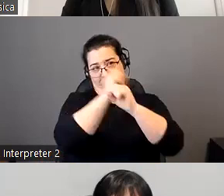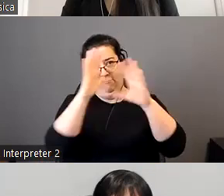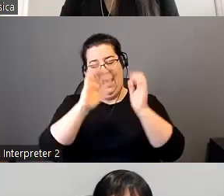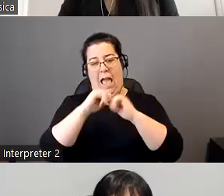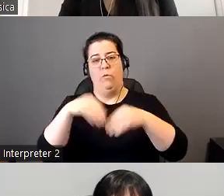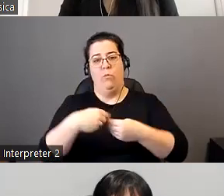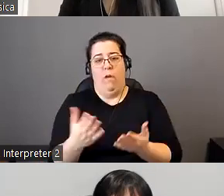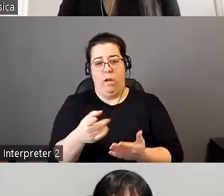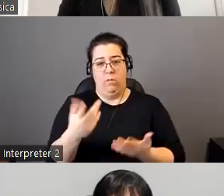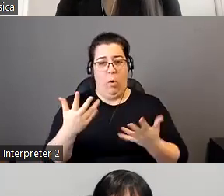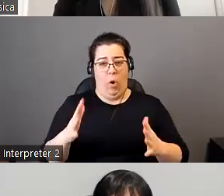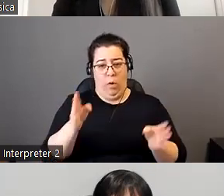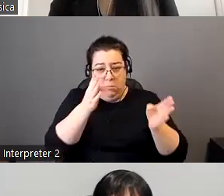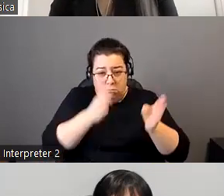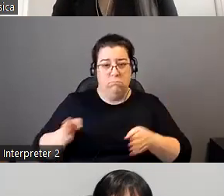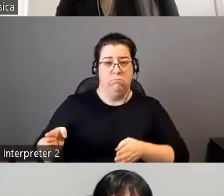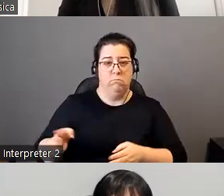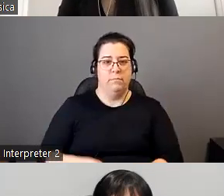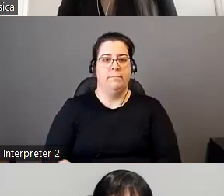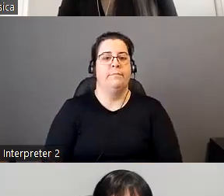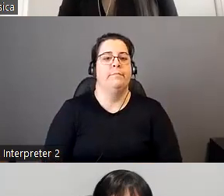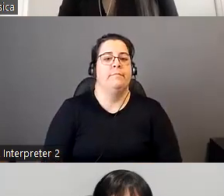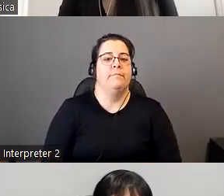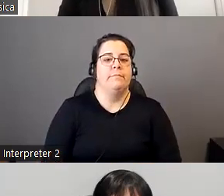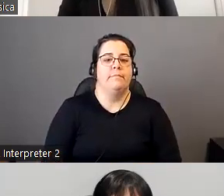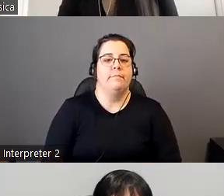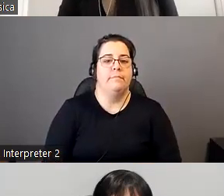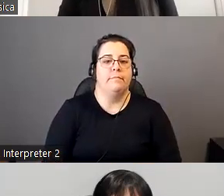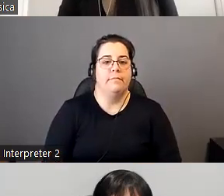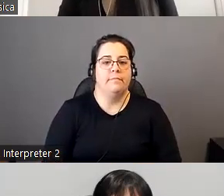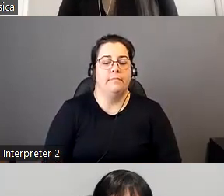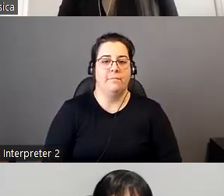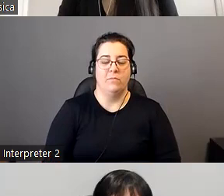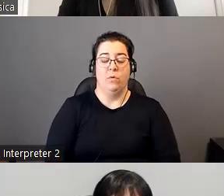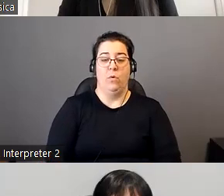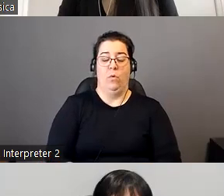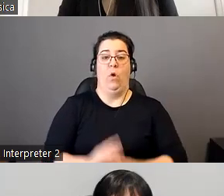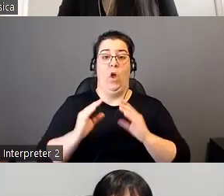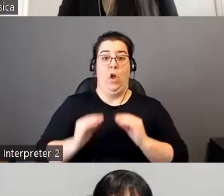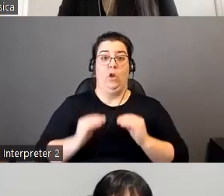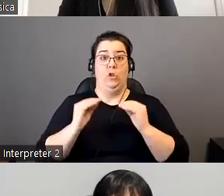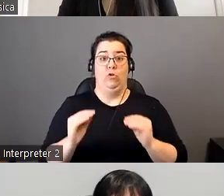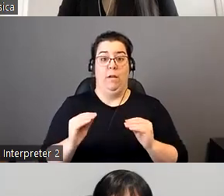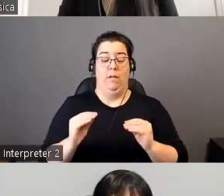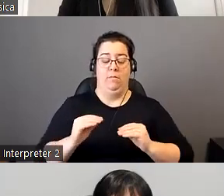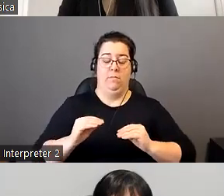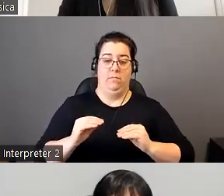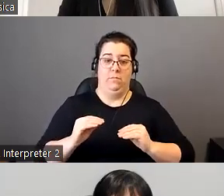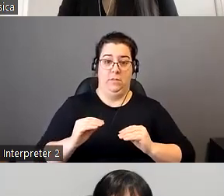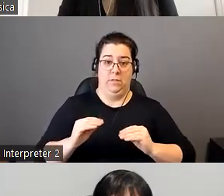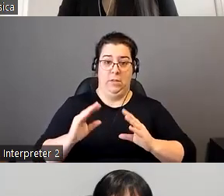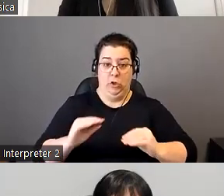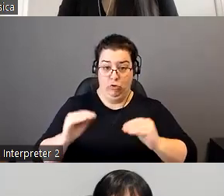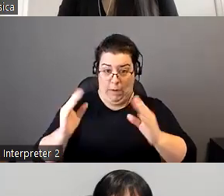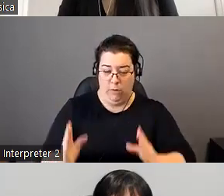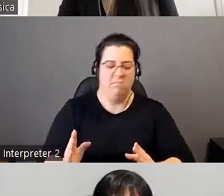Yes, it won't be a train-the-trainer system, but we're definitely going to kind of devise, for every step of the way, for